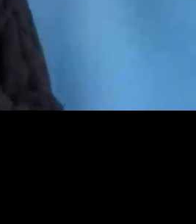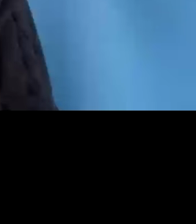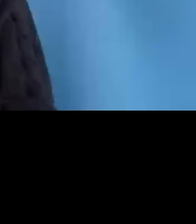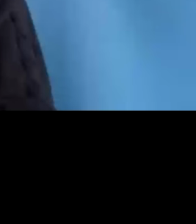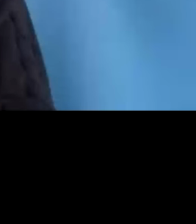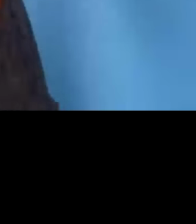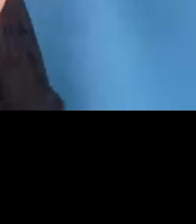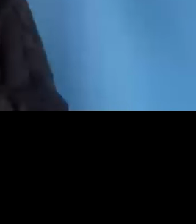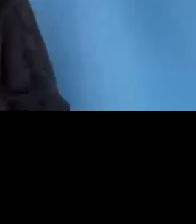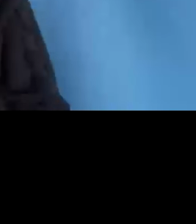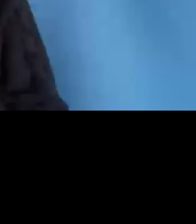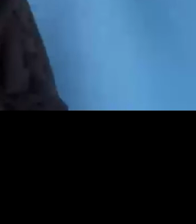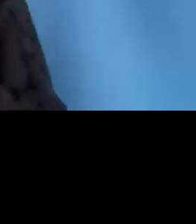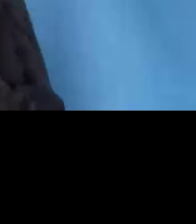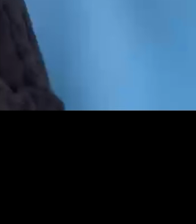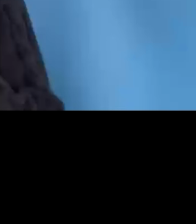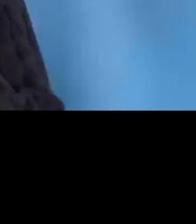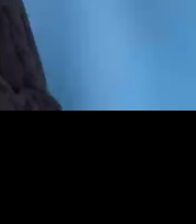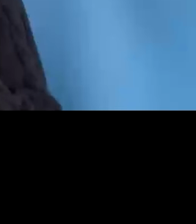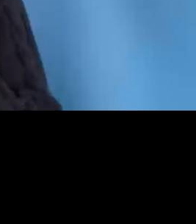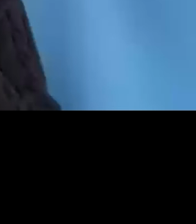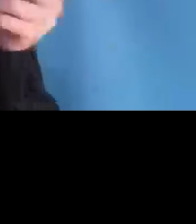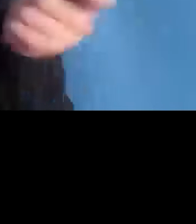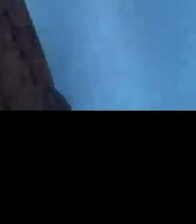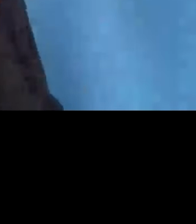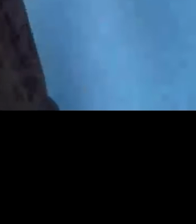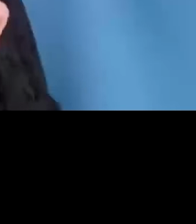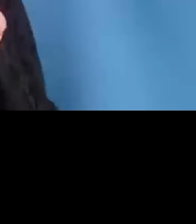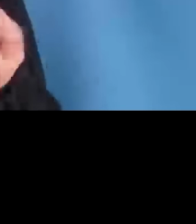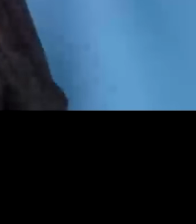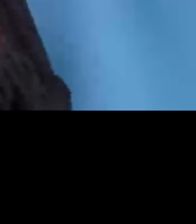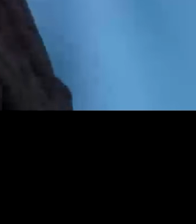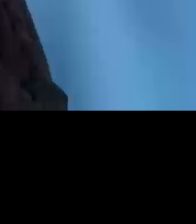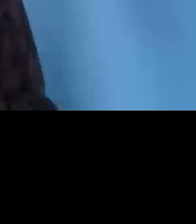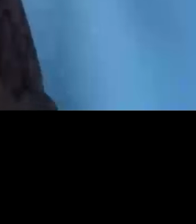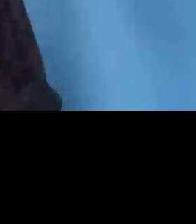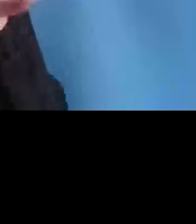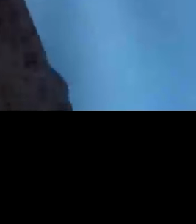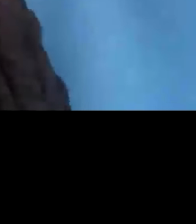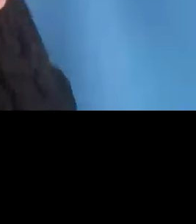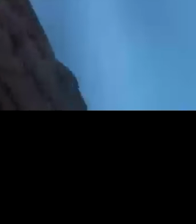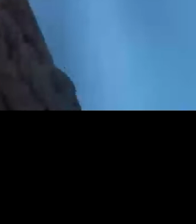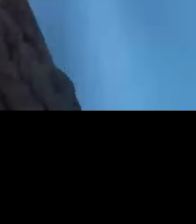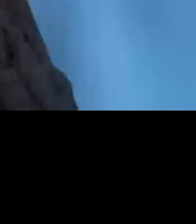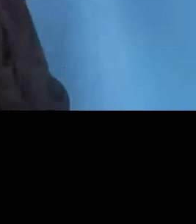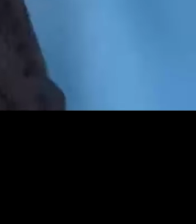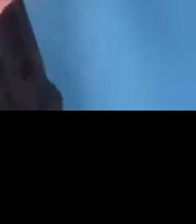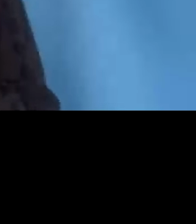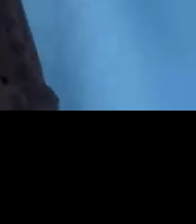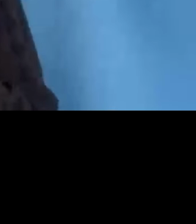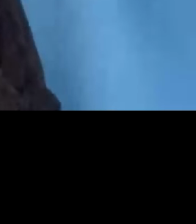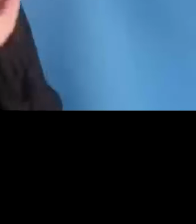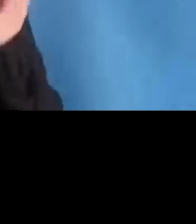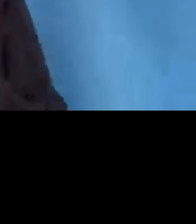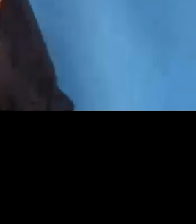audience input, ideas and reactions, not just during a Q&A at the end, but scattered throughout the session. So it's helpful for all of